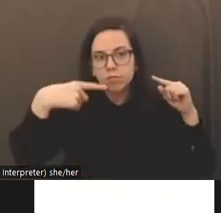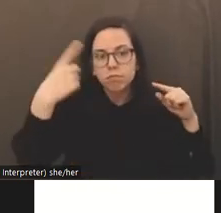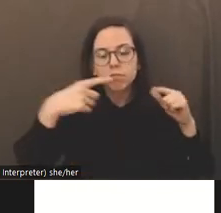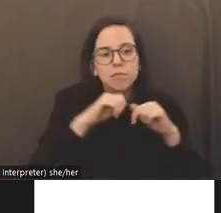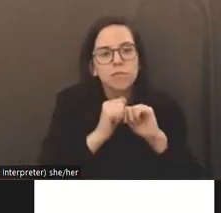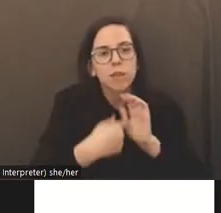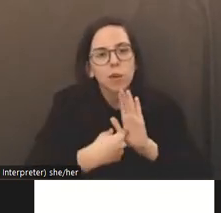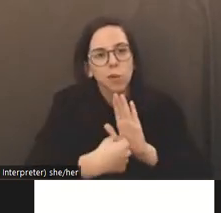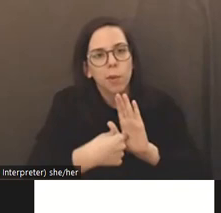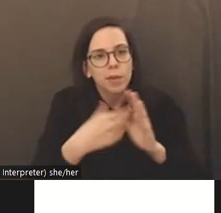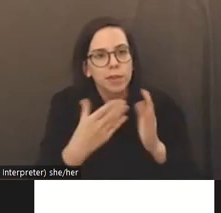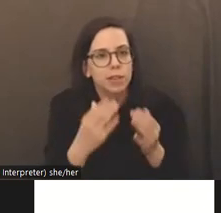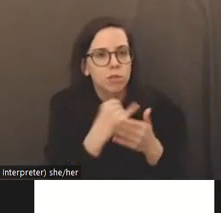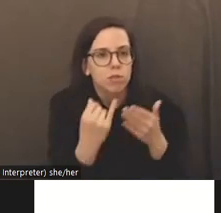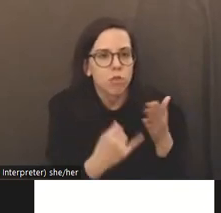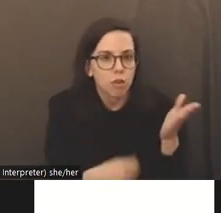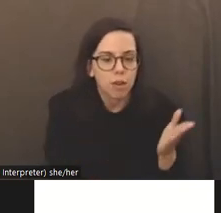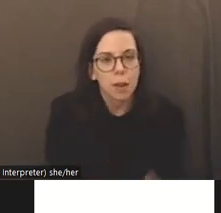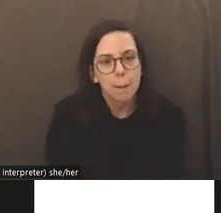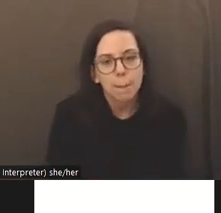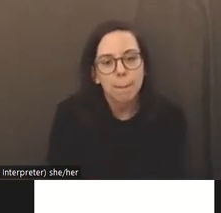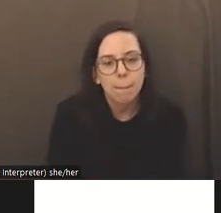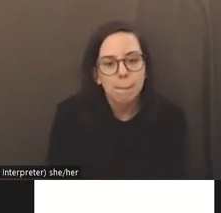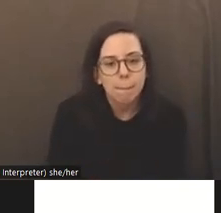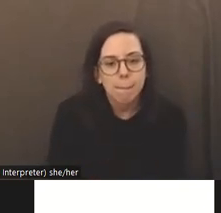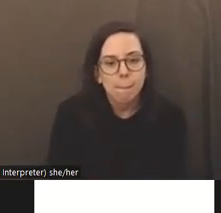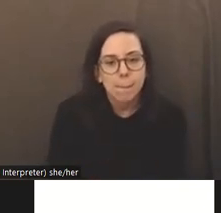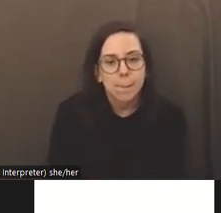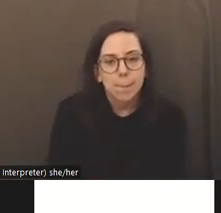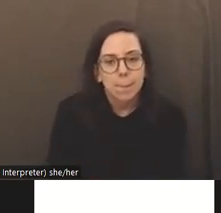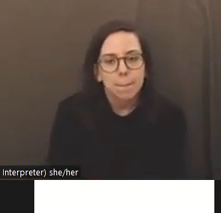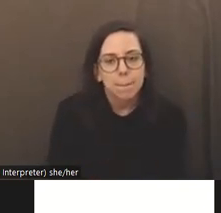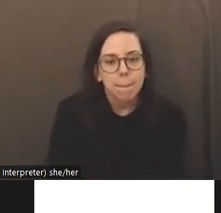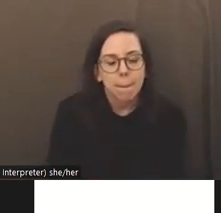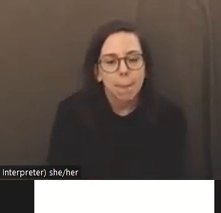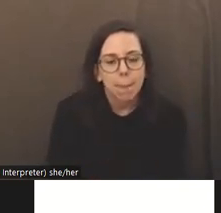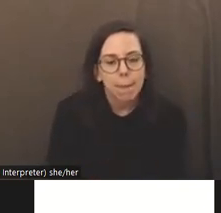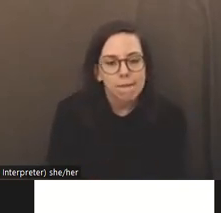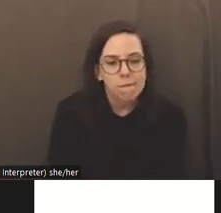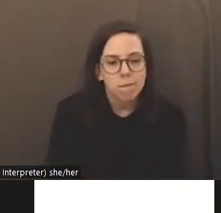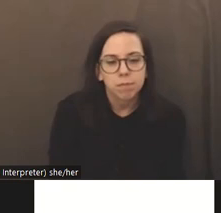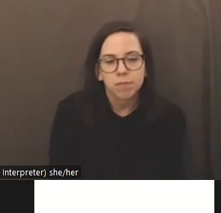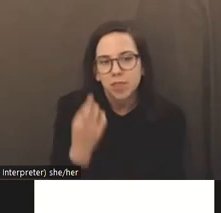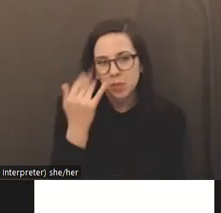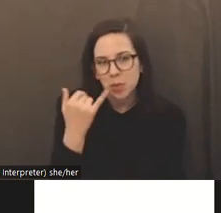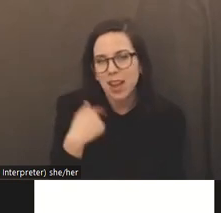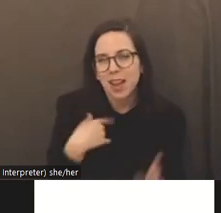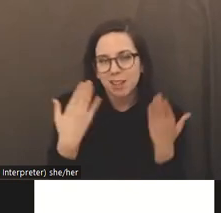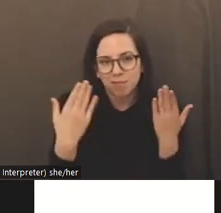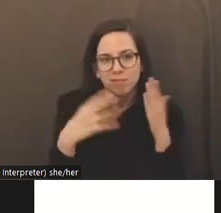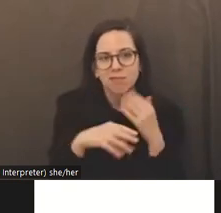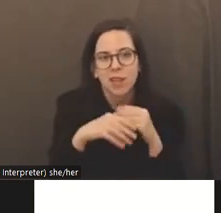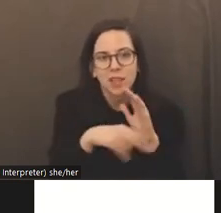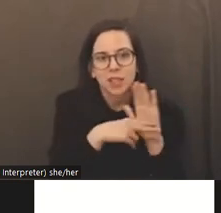represented in the artwork. So that would be kind of my take on the title, and the reason why I titled it that is